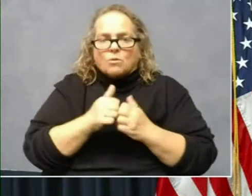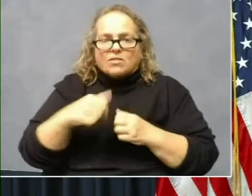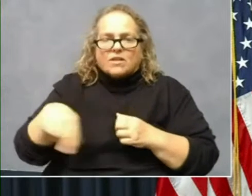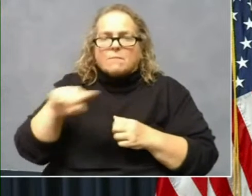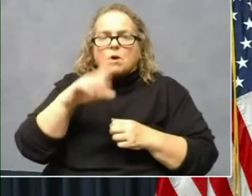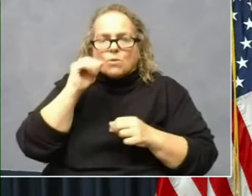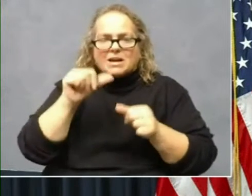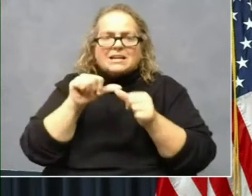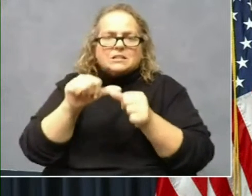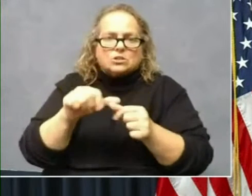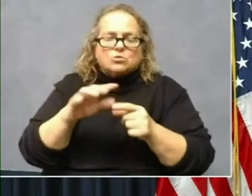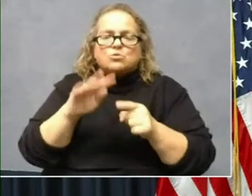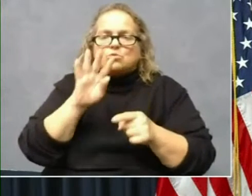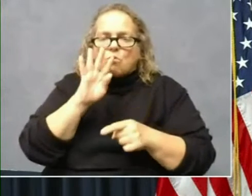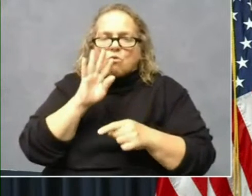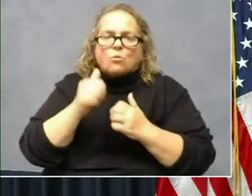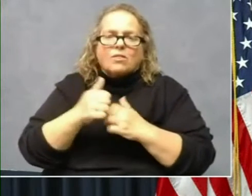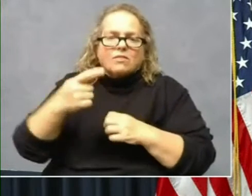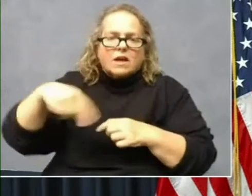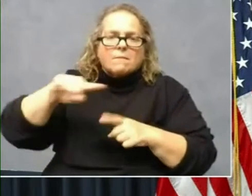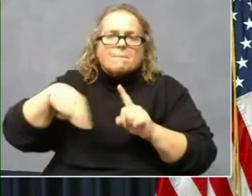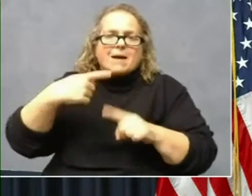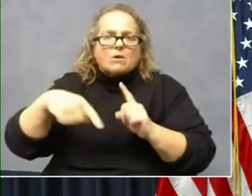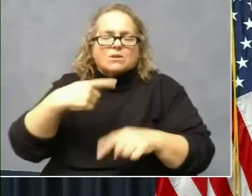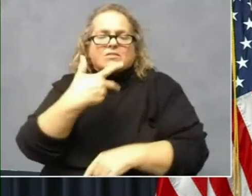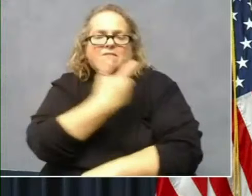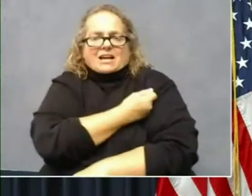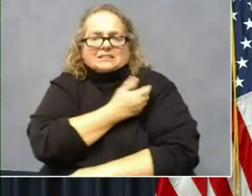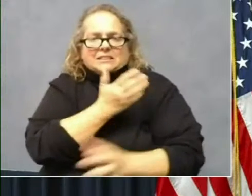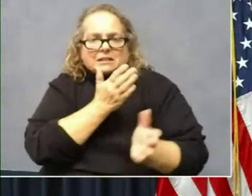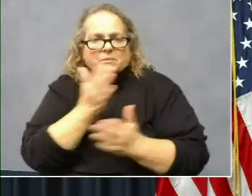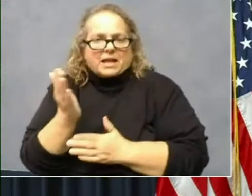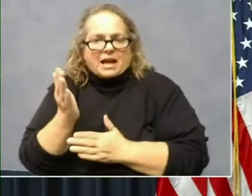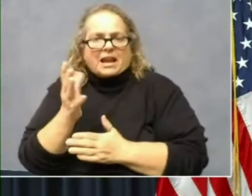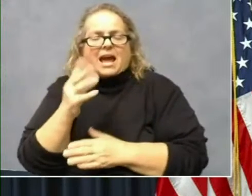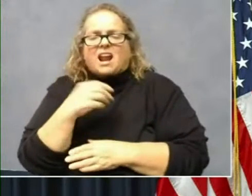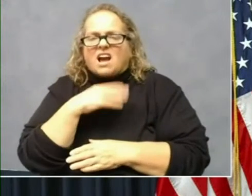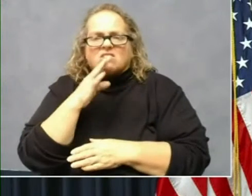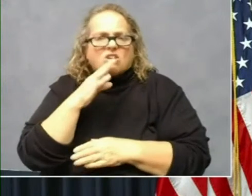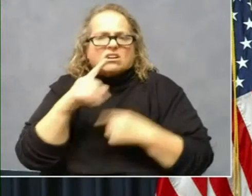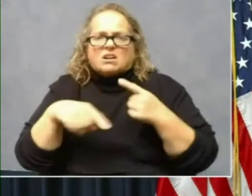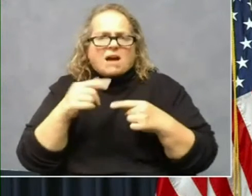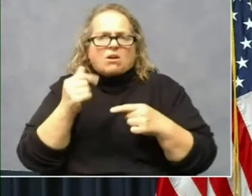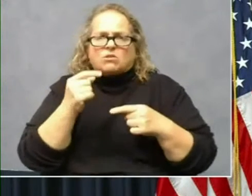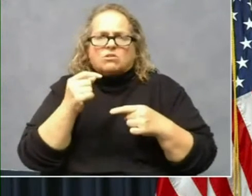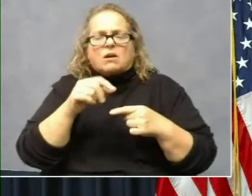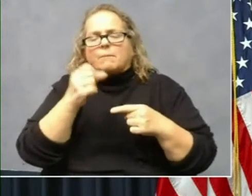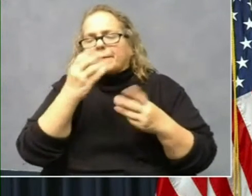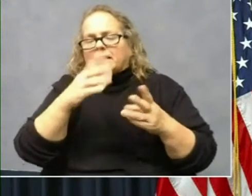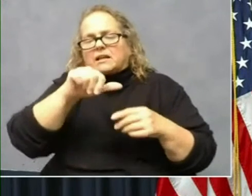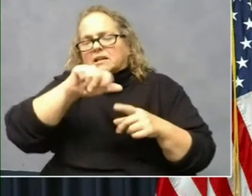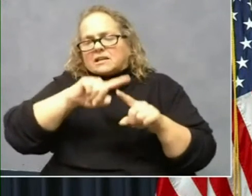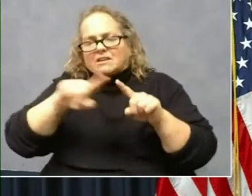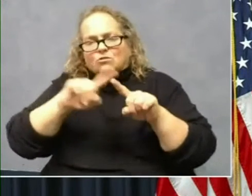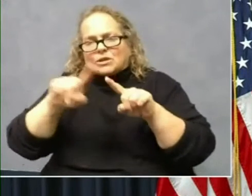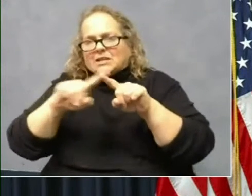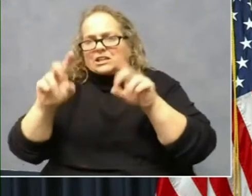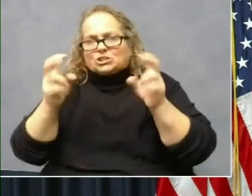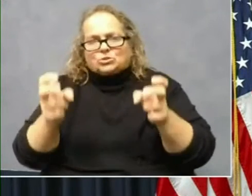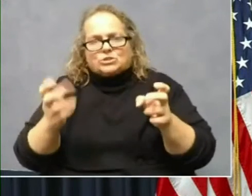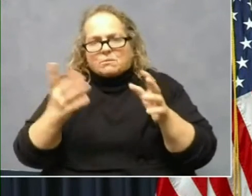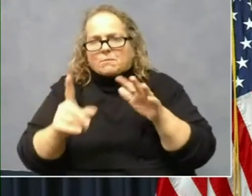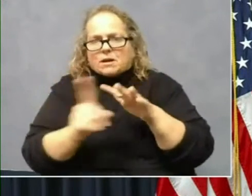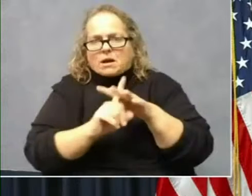the vaccine plan. And I've talked about a number of other issues that may come up. Some of those conversations are